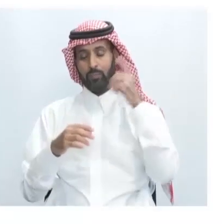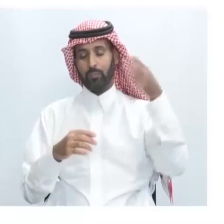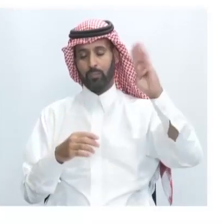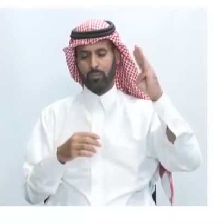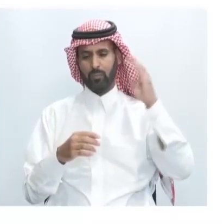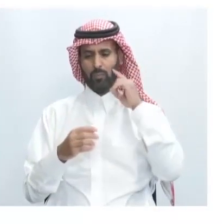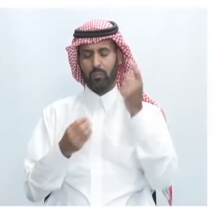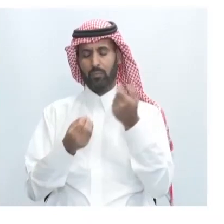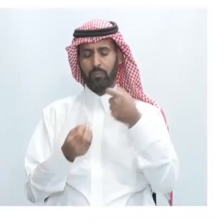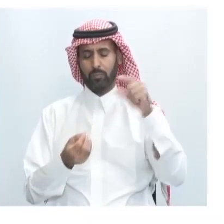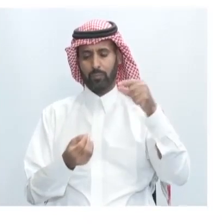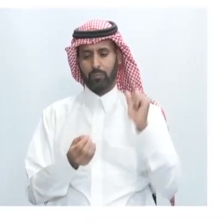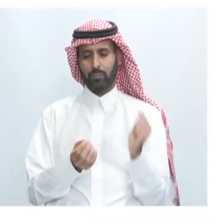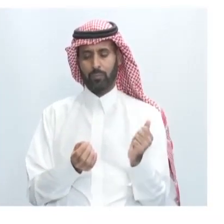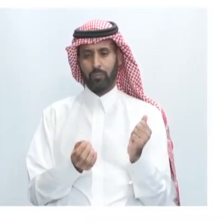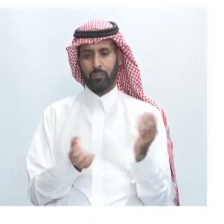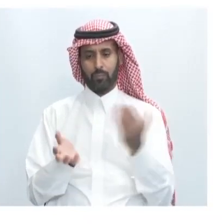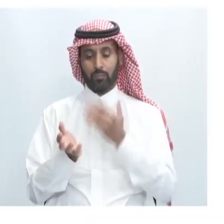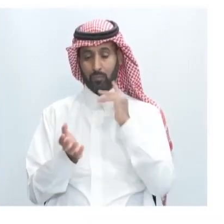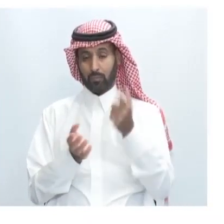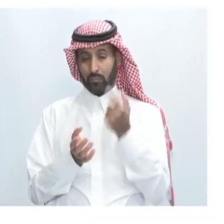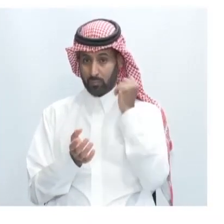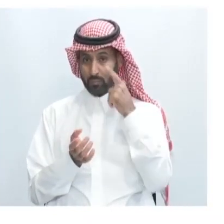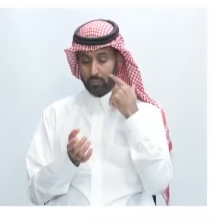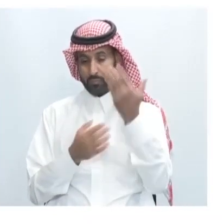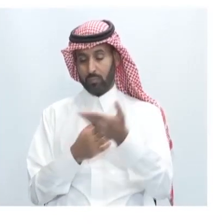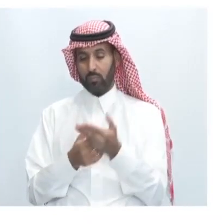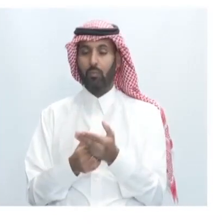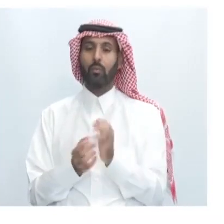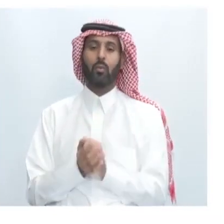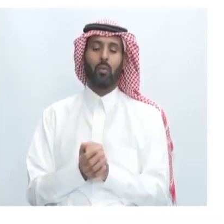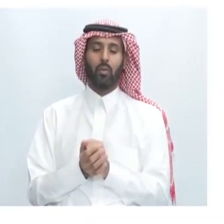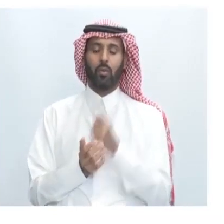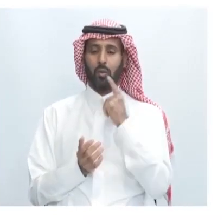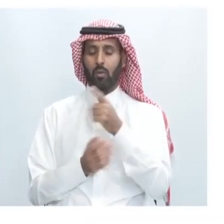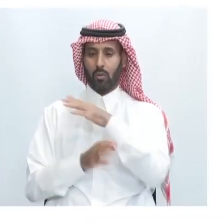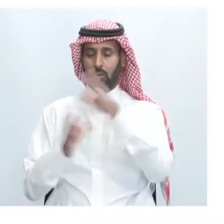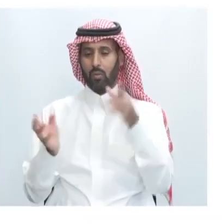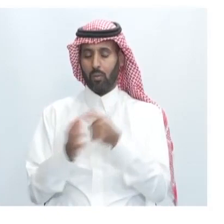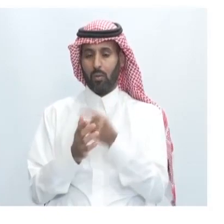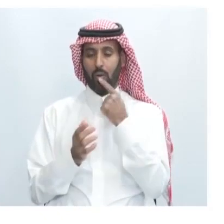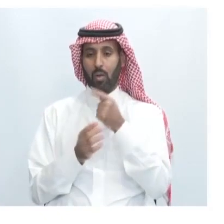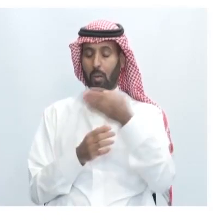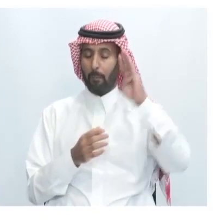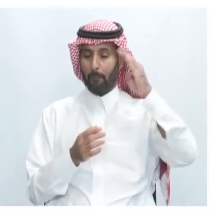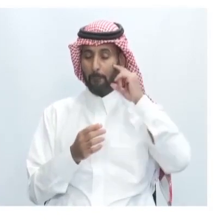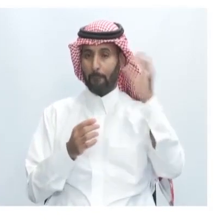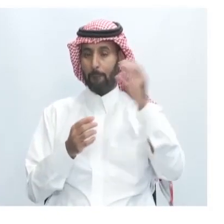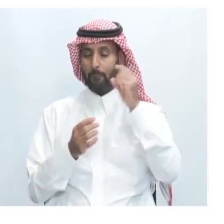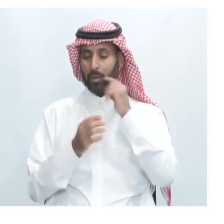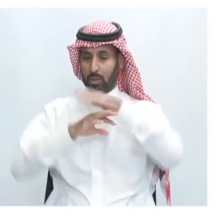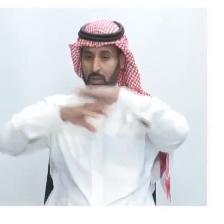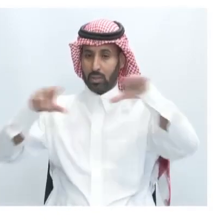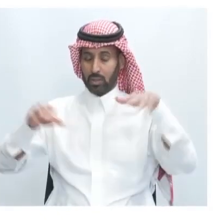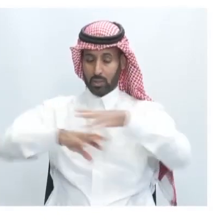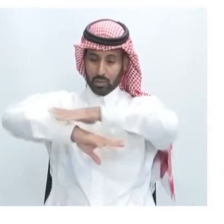color green. So for example, without realizing it, we associate soft shades of blue with sky and the sea. So